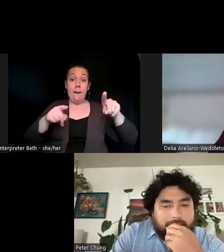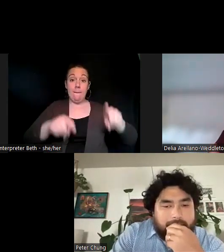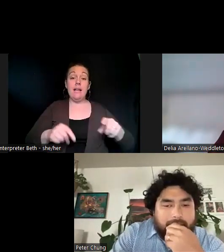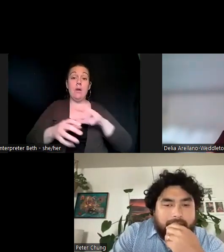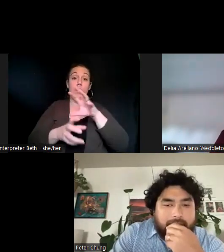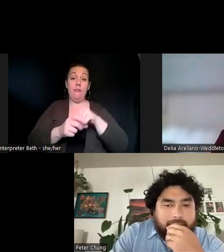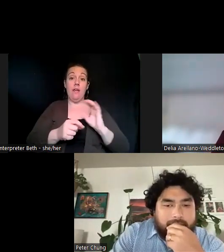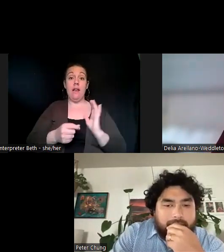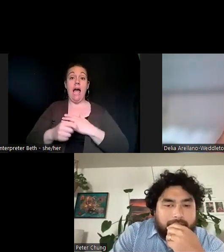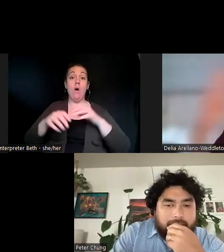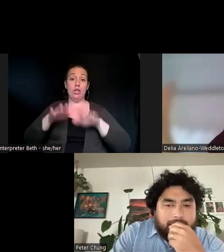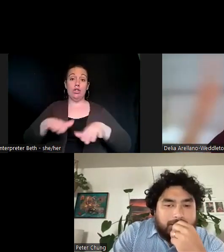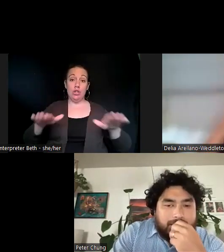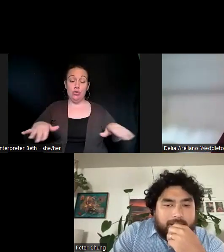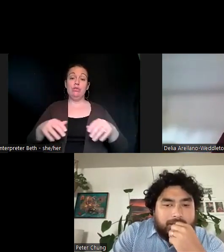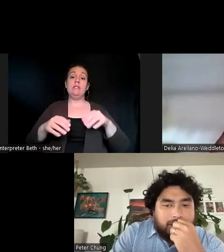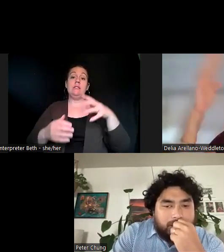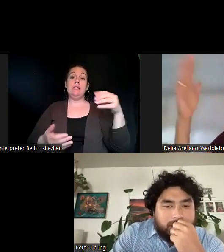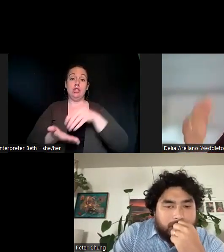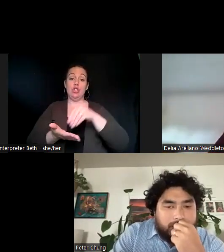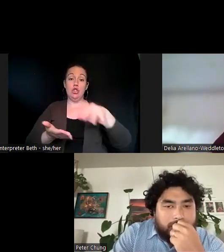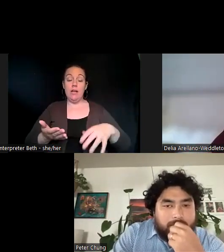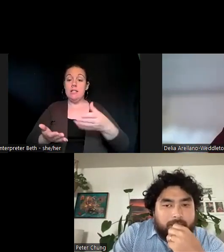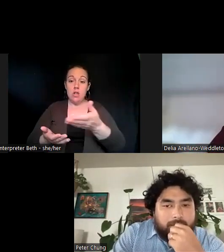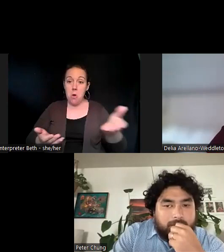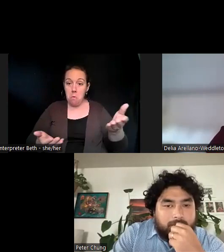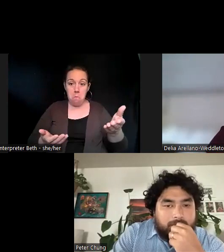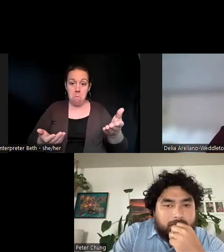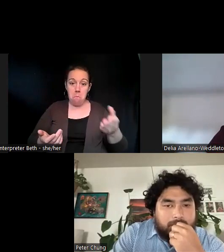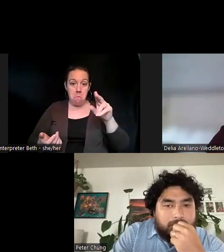And Nicholas, what do you know from your standpoint?